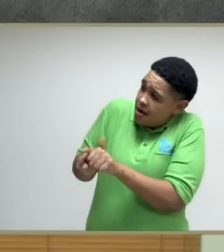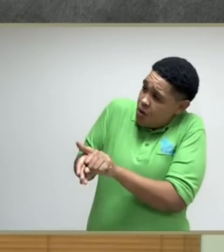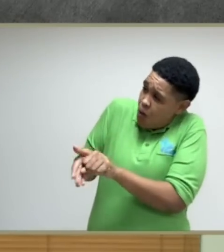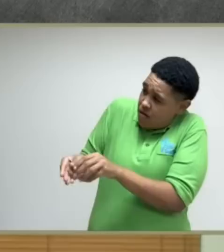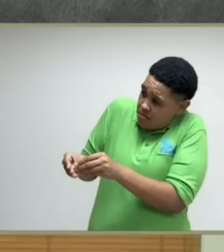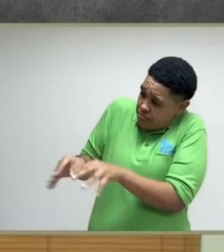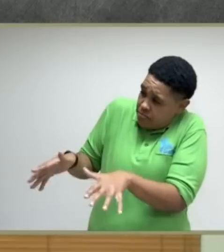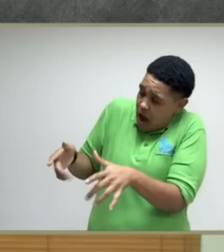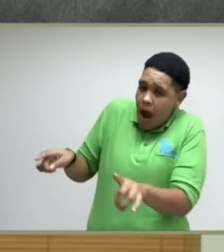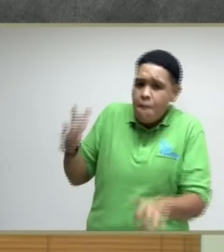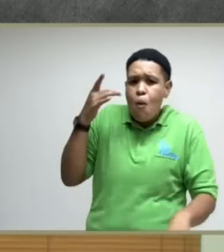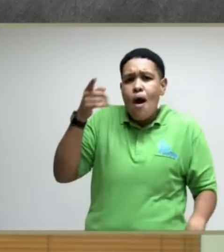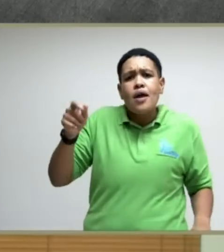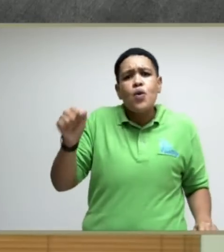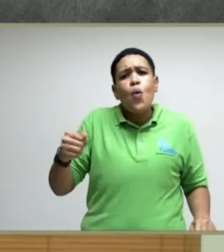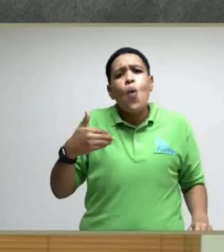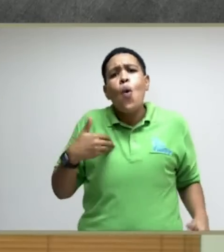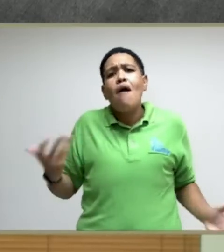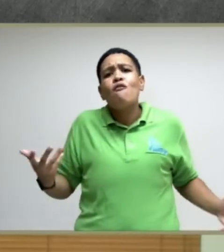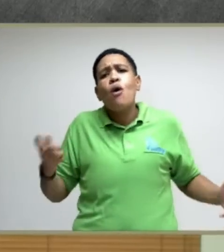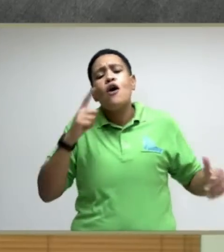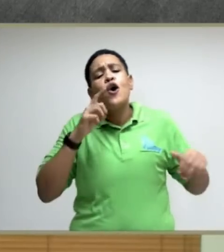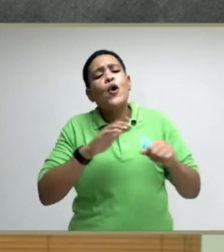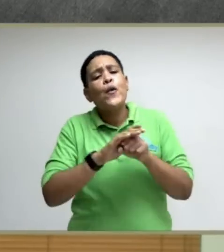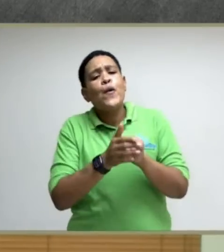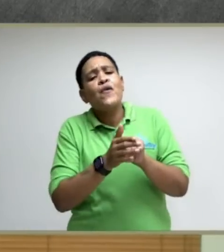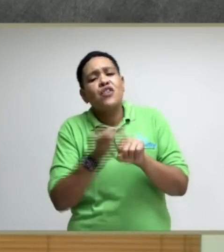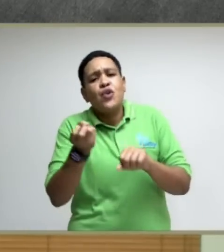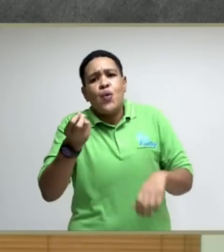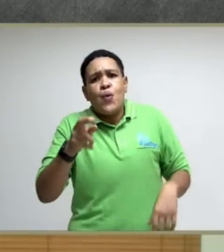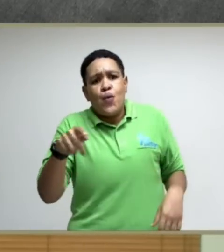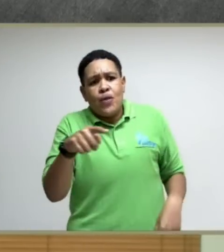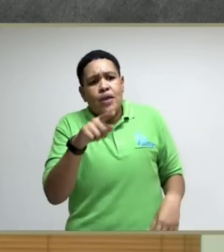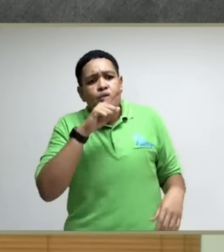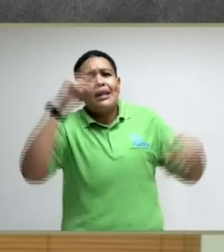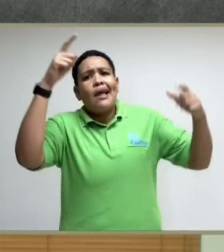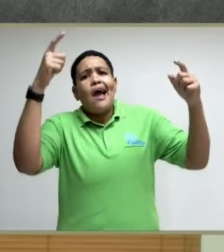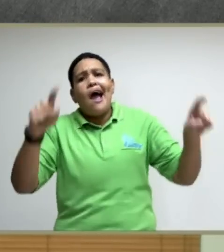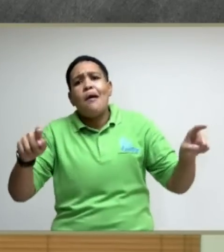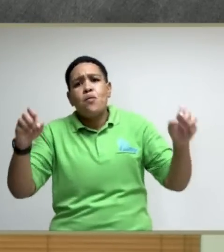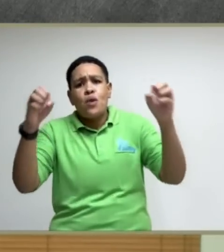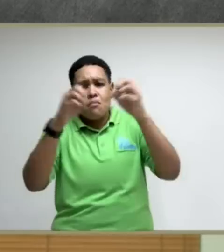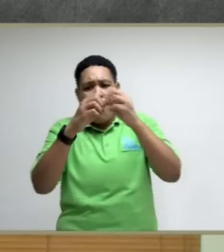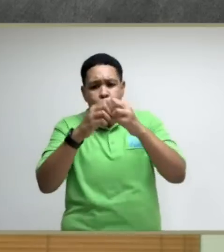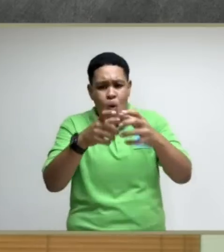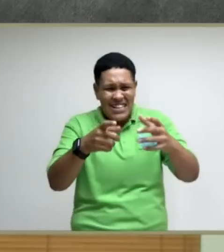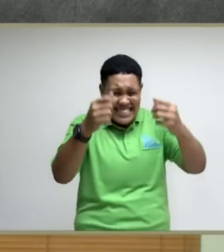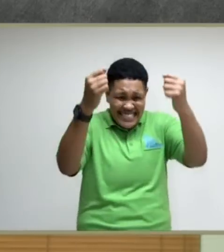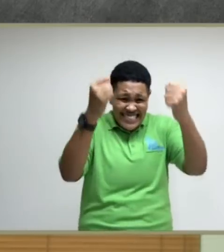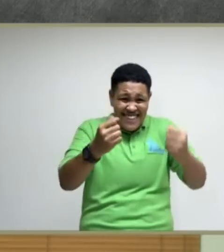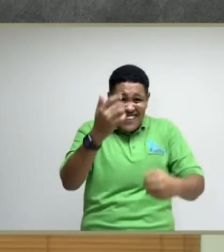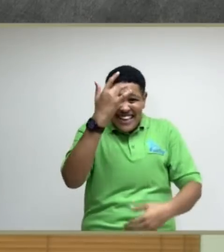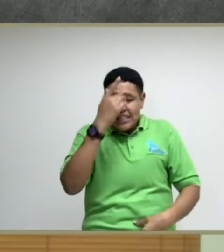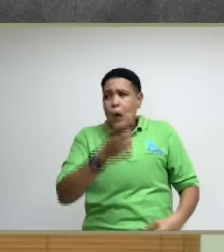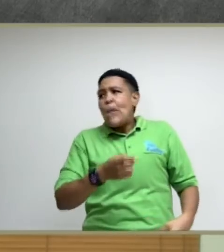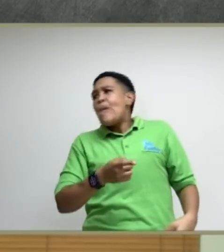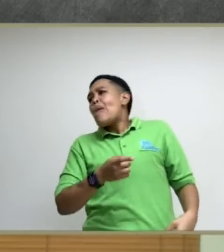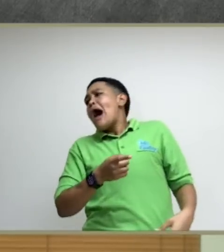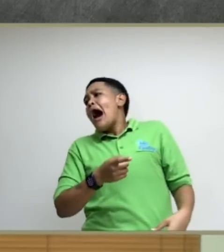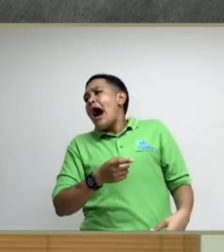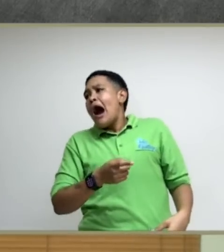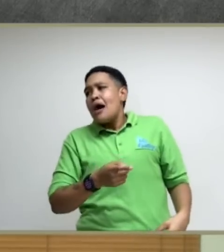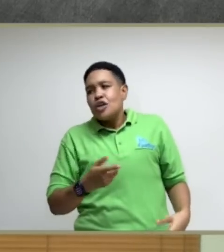because they could have had COVID, or that they end up with any severe illness or anything like